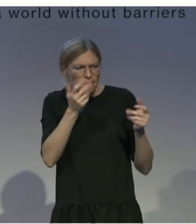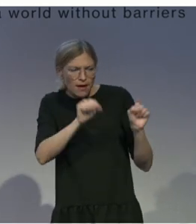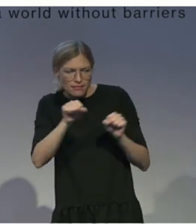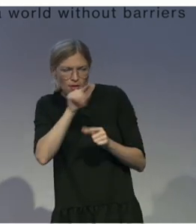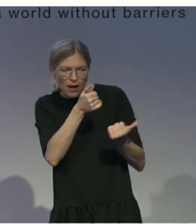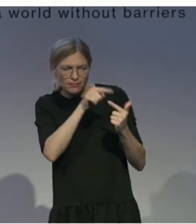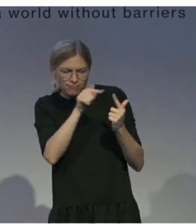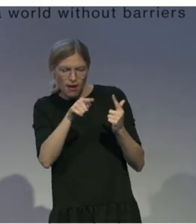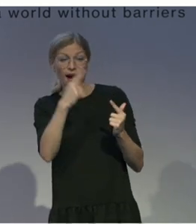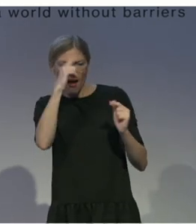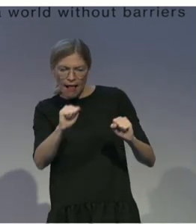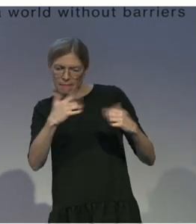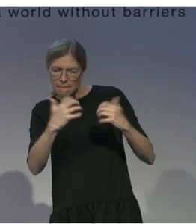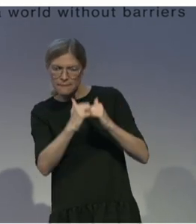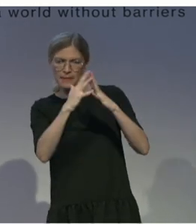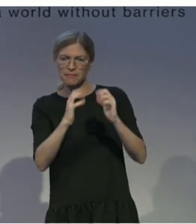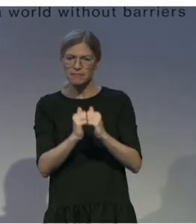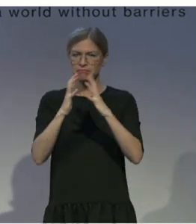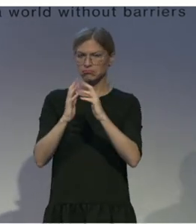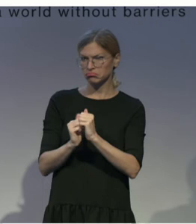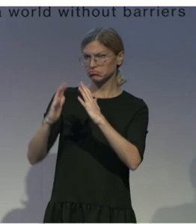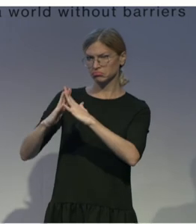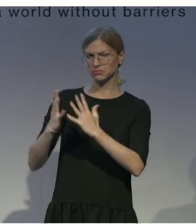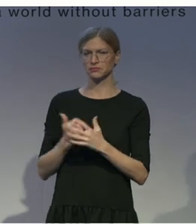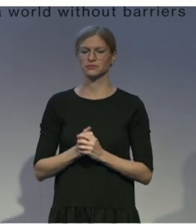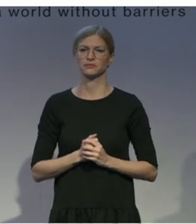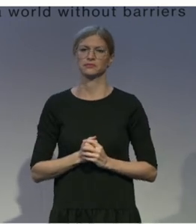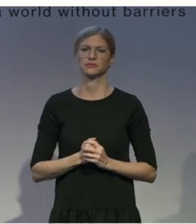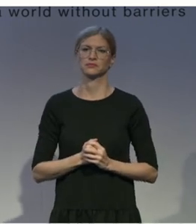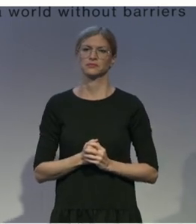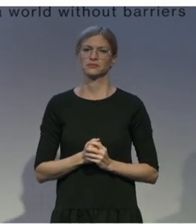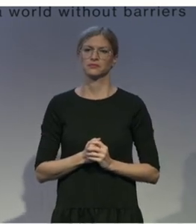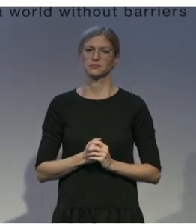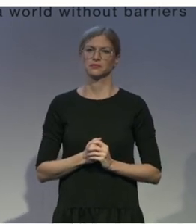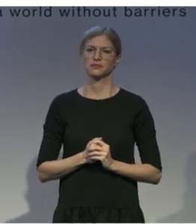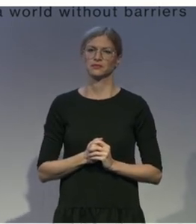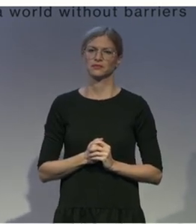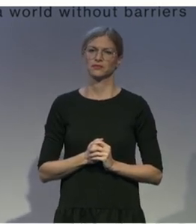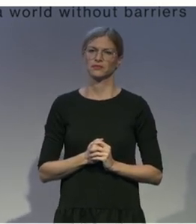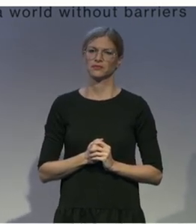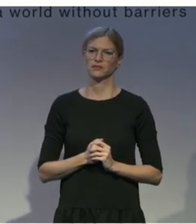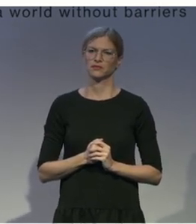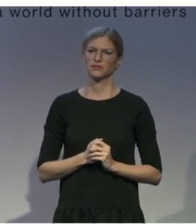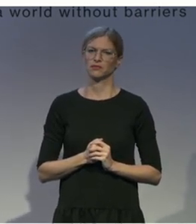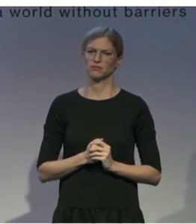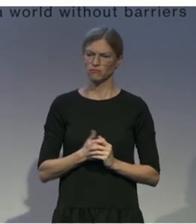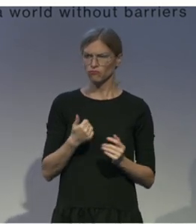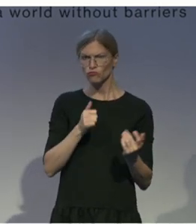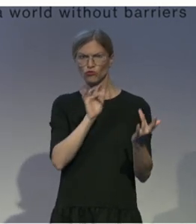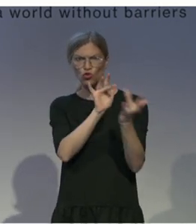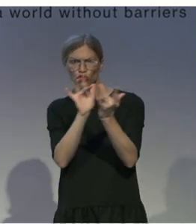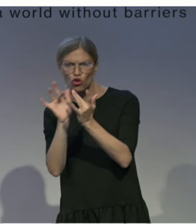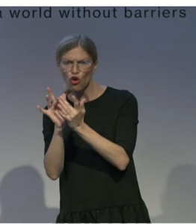disability representatives and commune council also are conducted. Public forum and